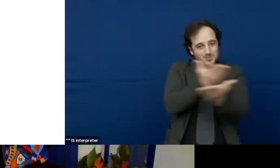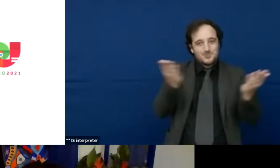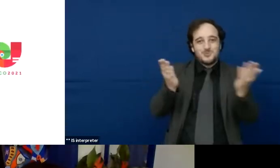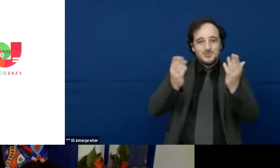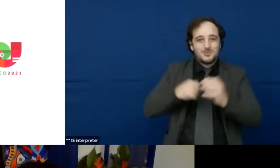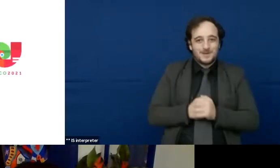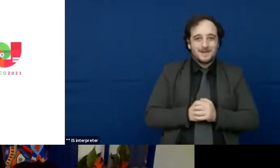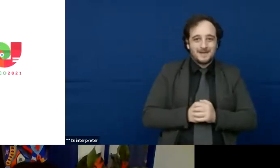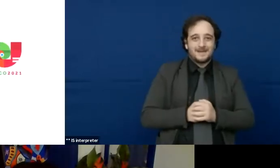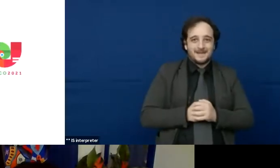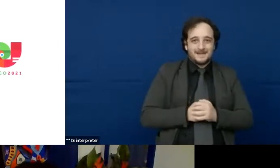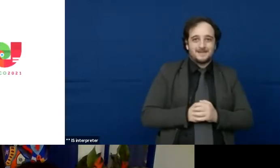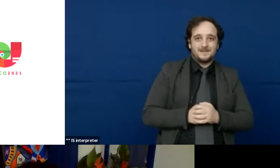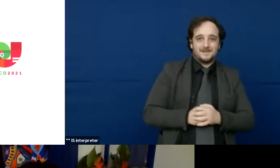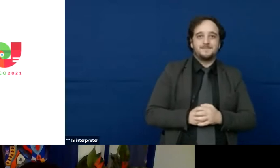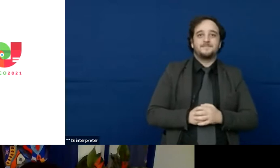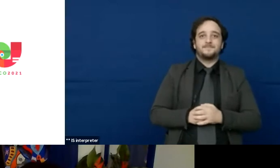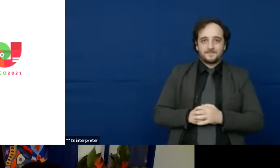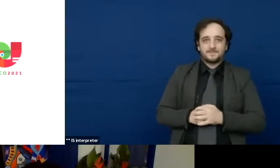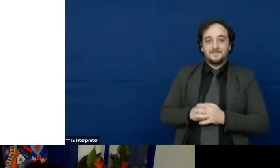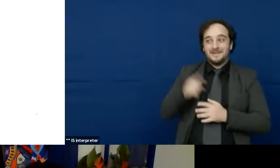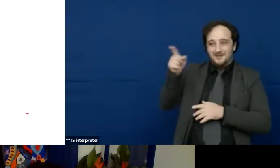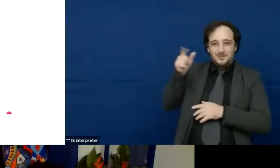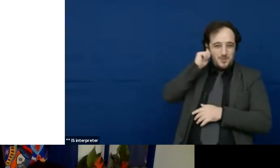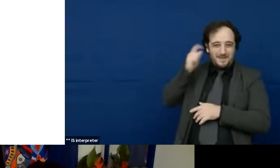on GBV. If we can have the slides, please.